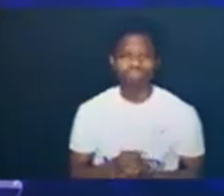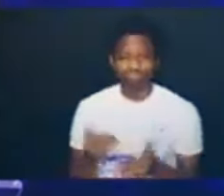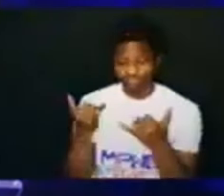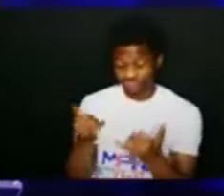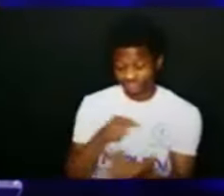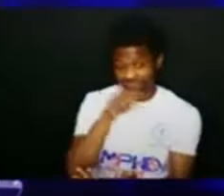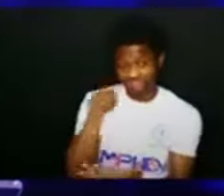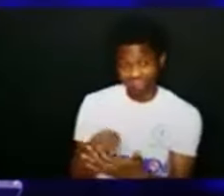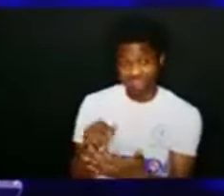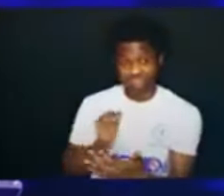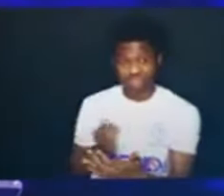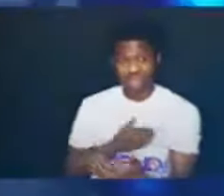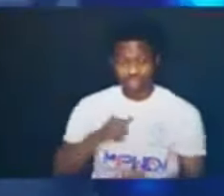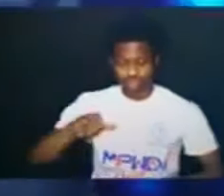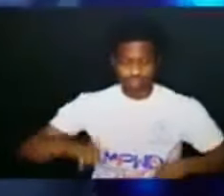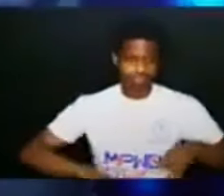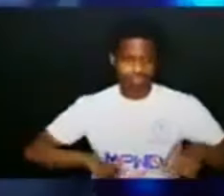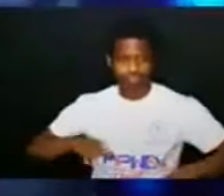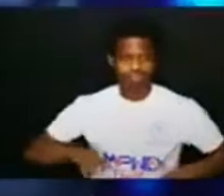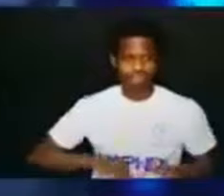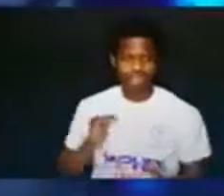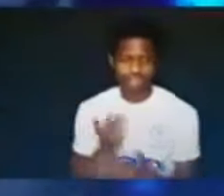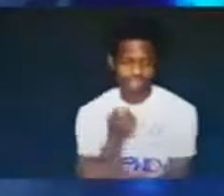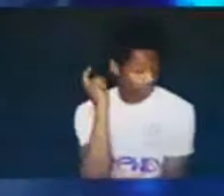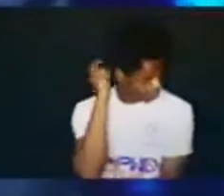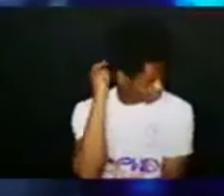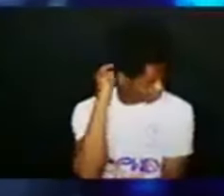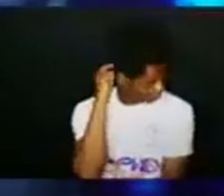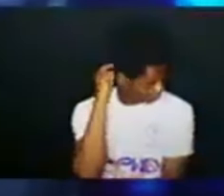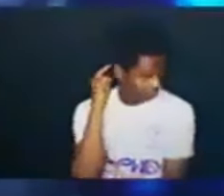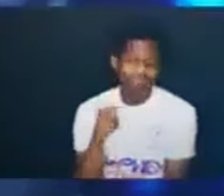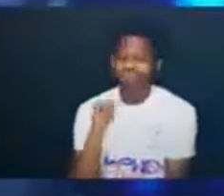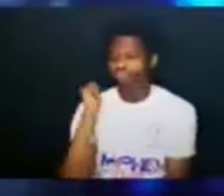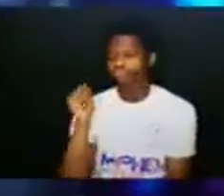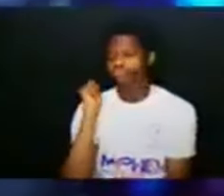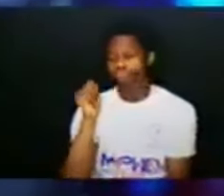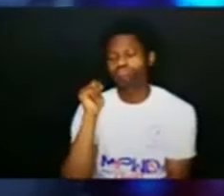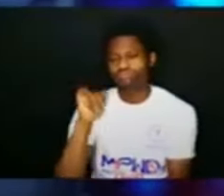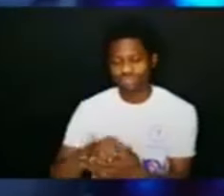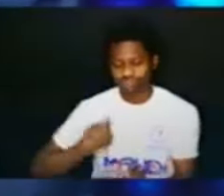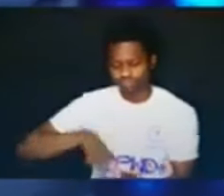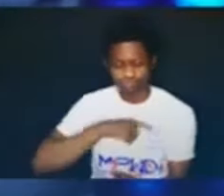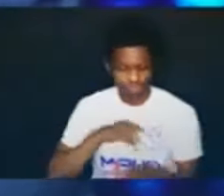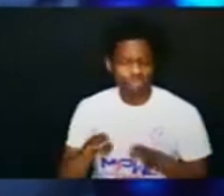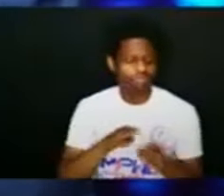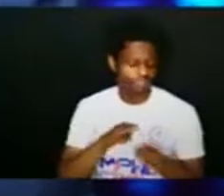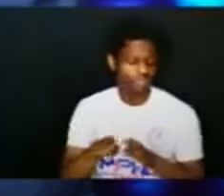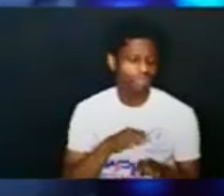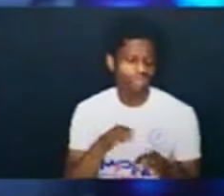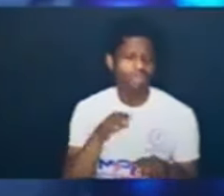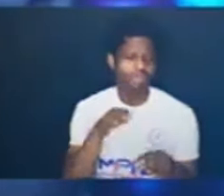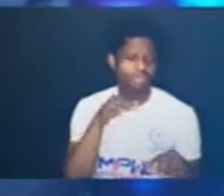this is our boast. Our conscience testified that we have conducted ourselves in